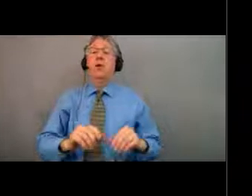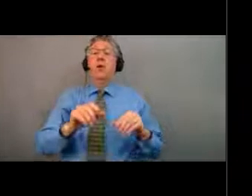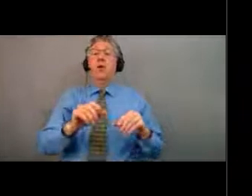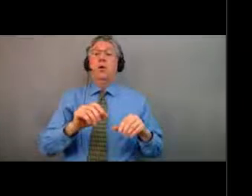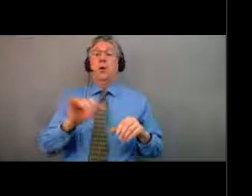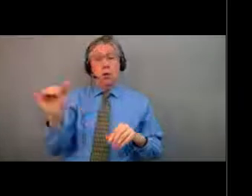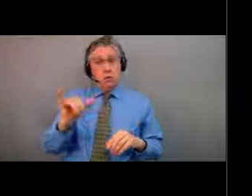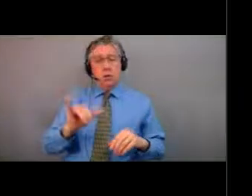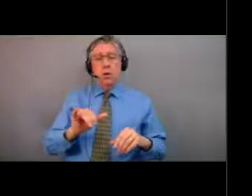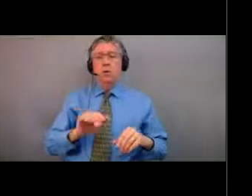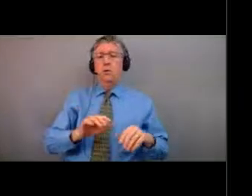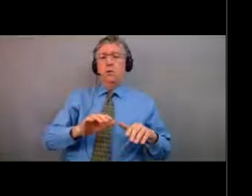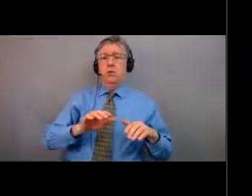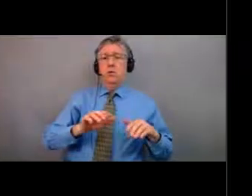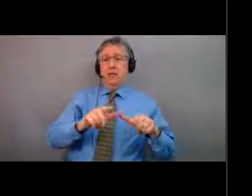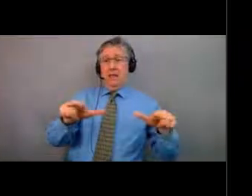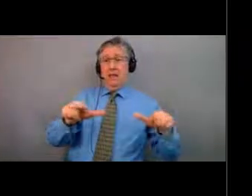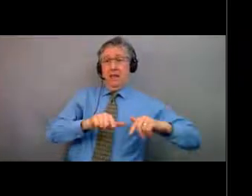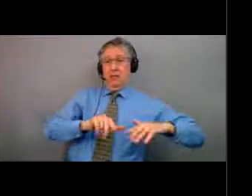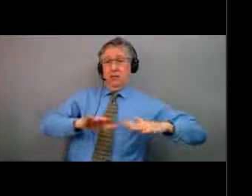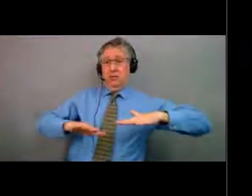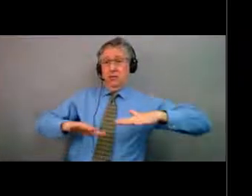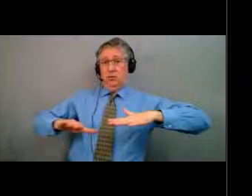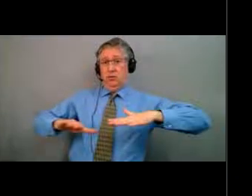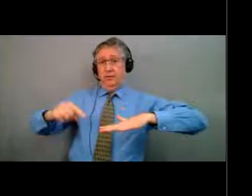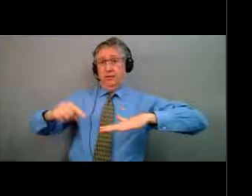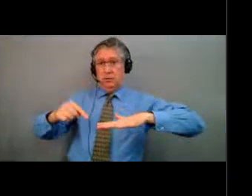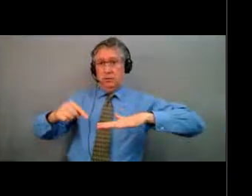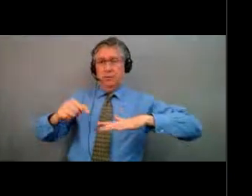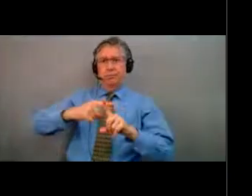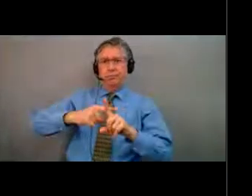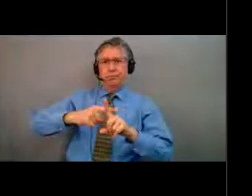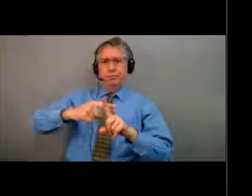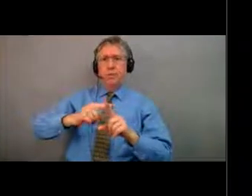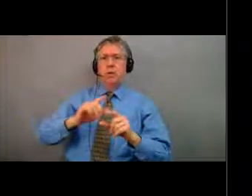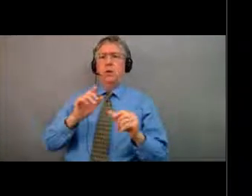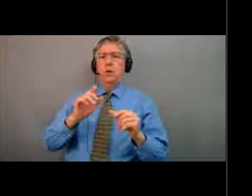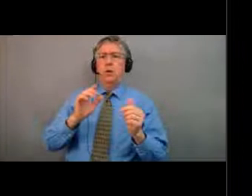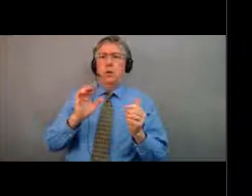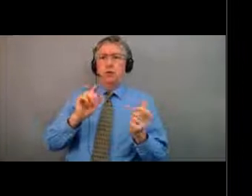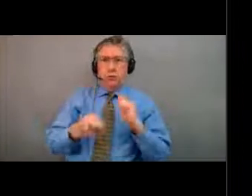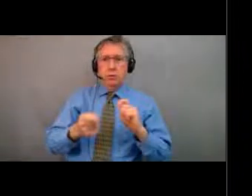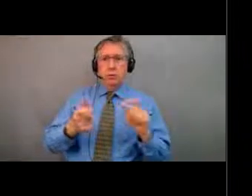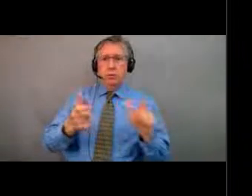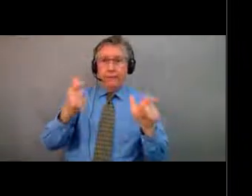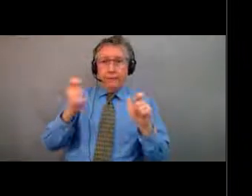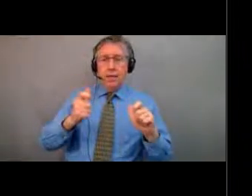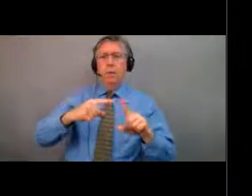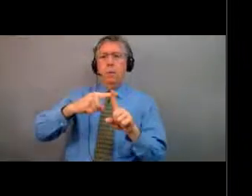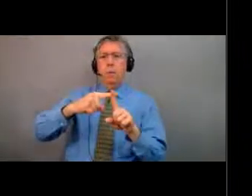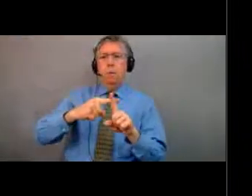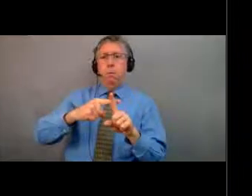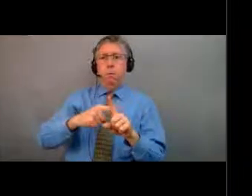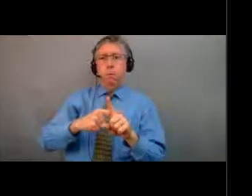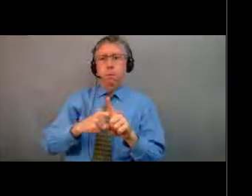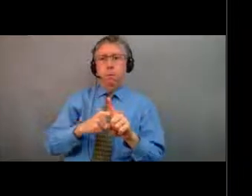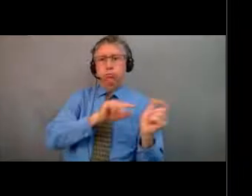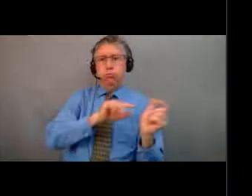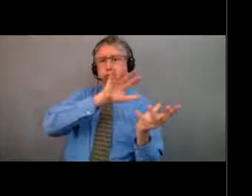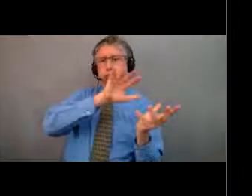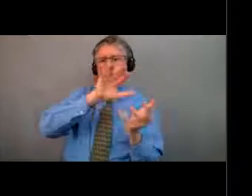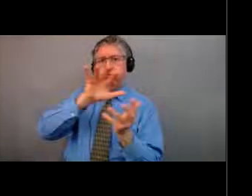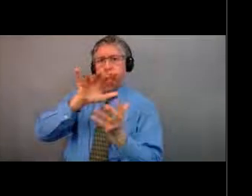the duration of a lake effect snow event. Water surface cools down as the cold air absorbs sensible